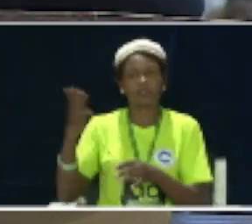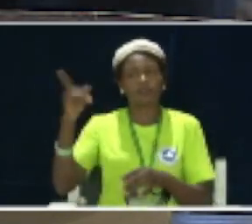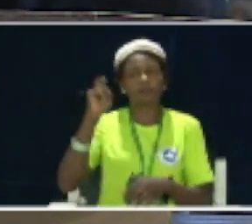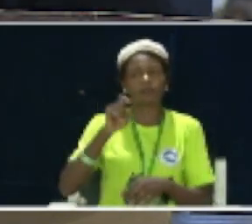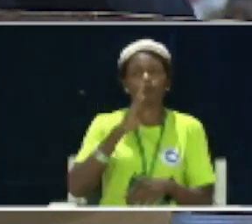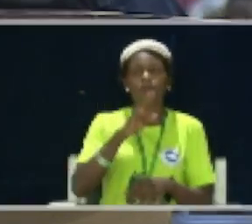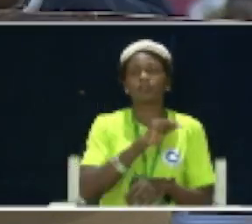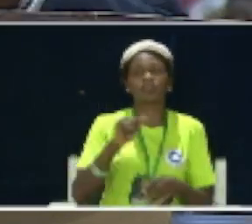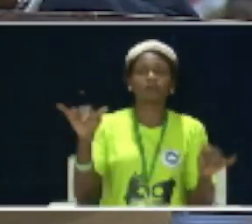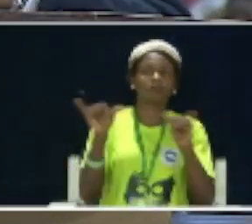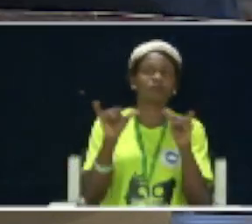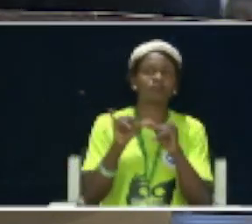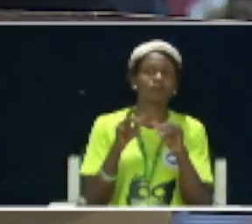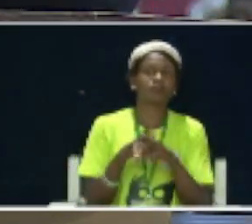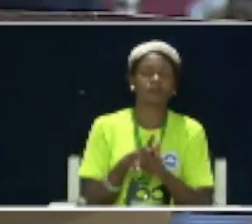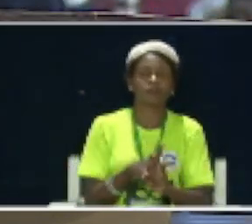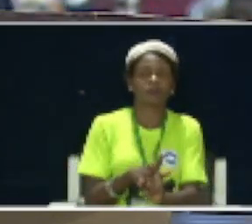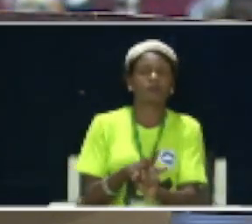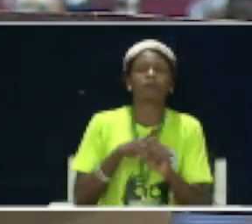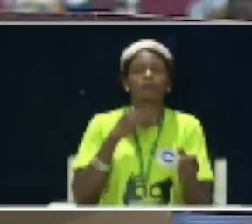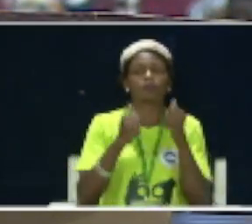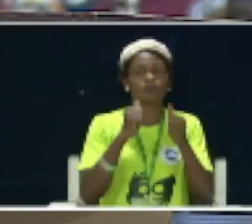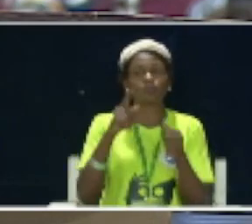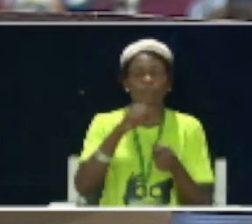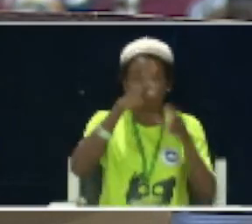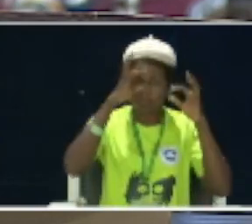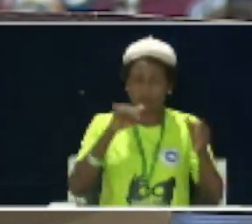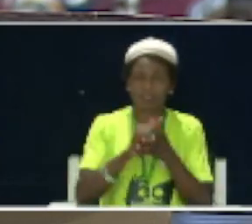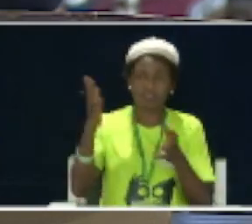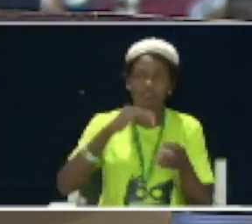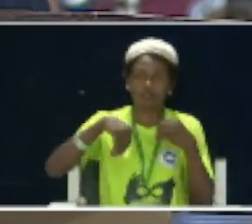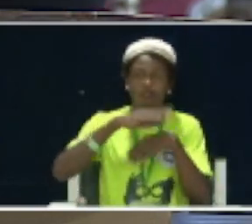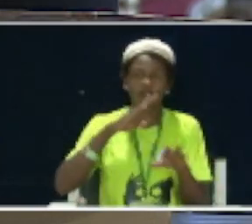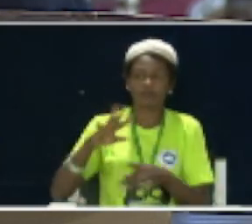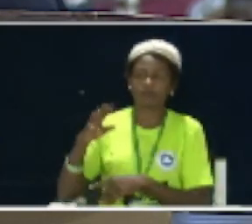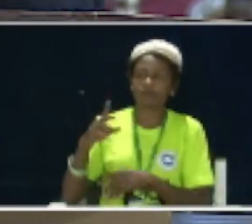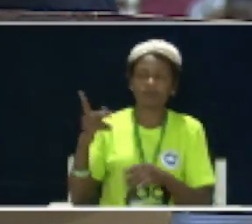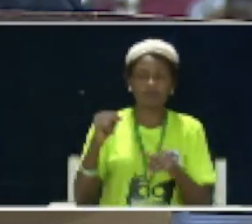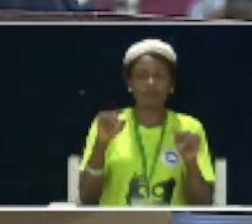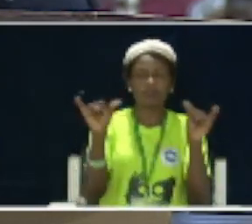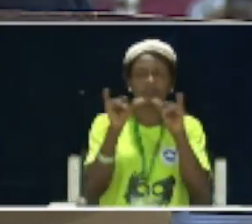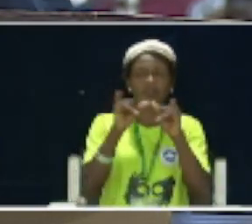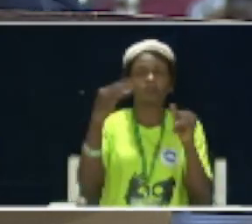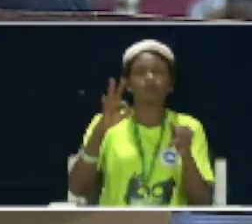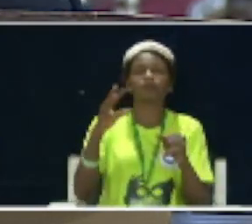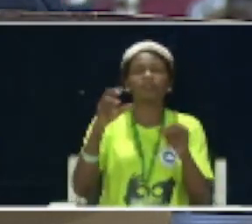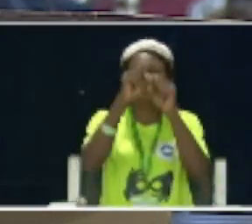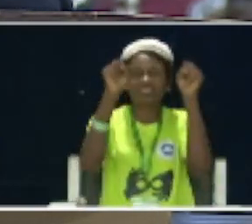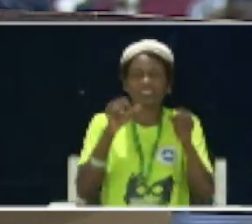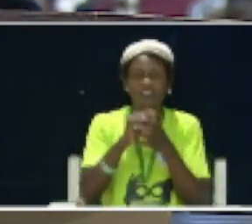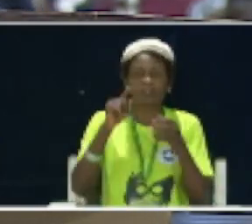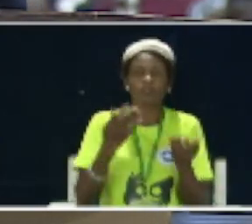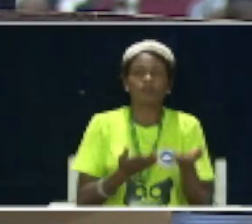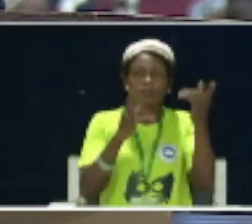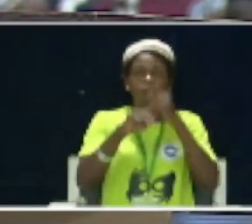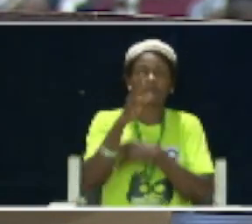a measure by which we shall determine that there is an overflow. The size of the measure you present to God in your faith and